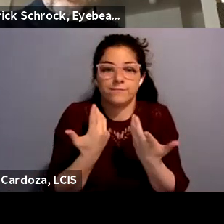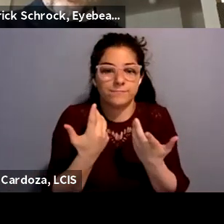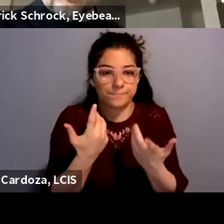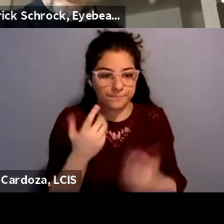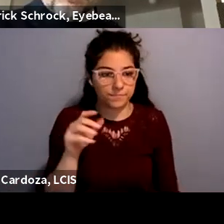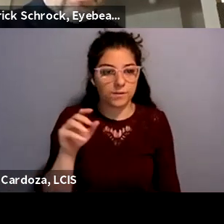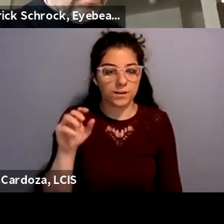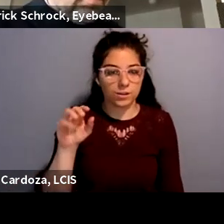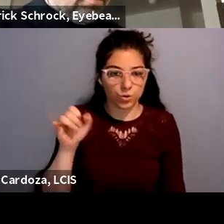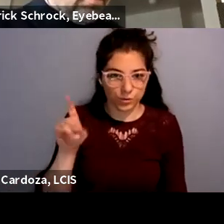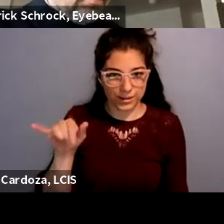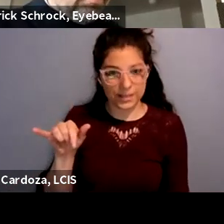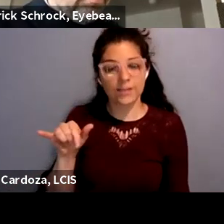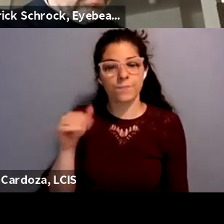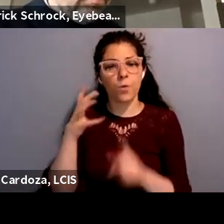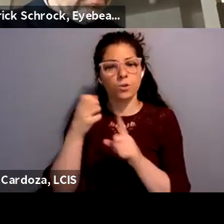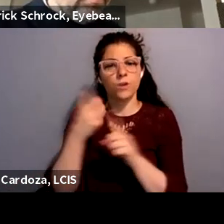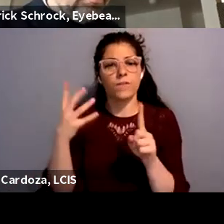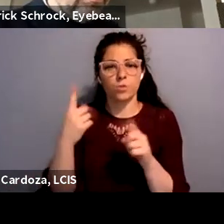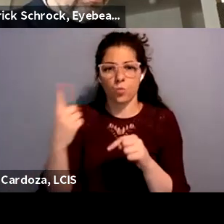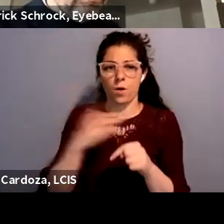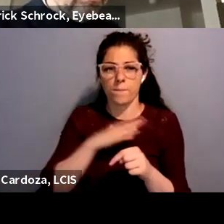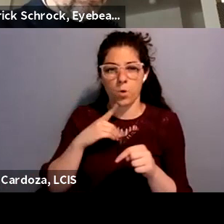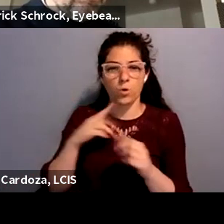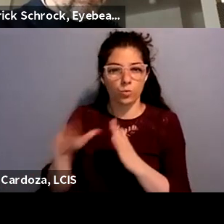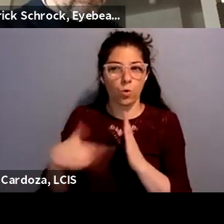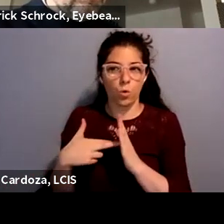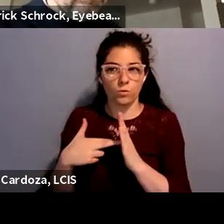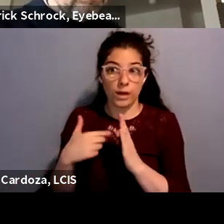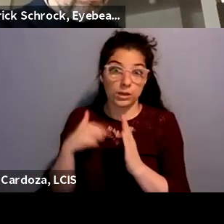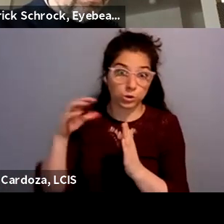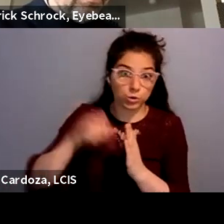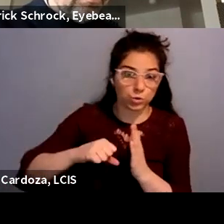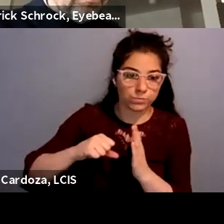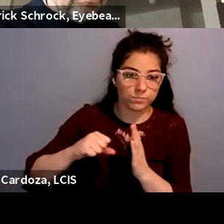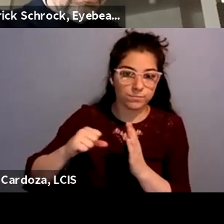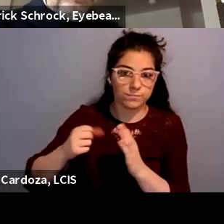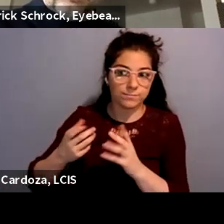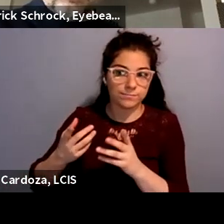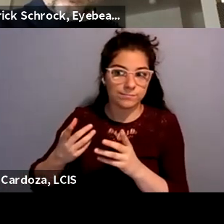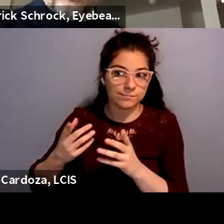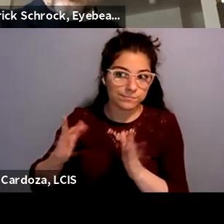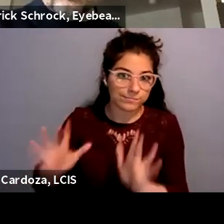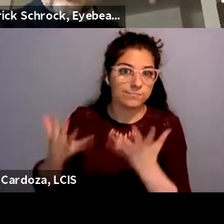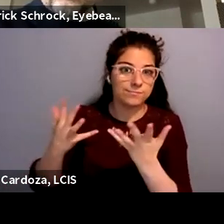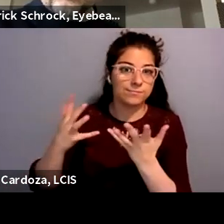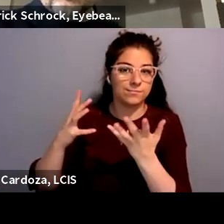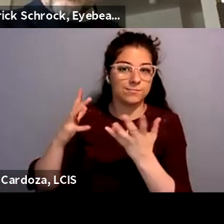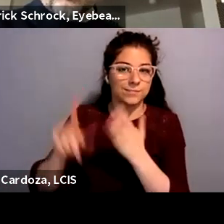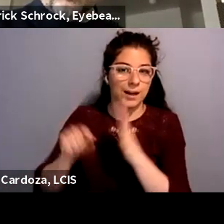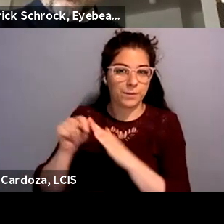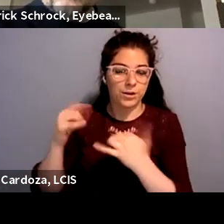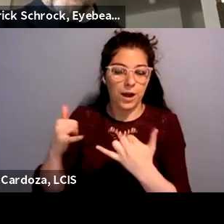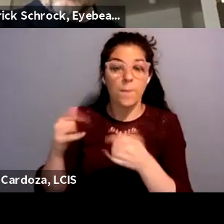actually dive into one of the board's roles, which I would assume got heightened in this period, which is managing